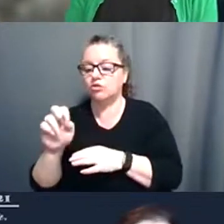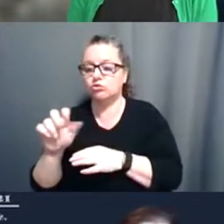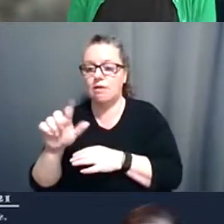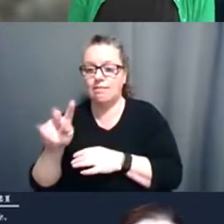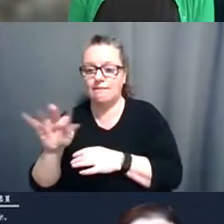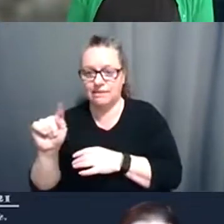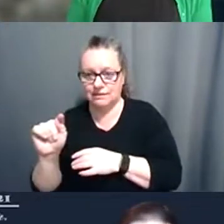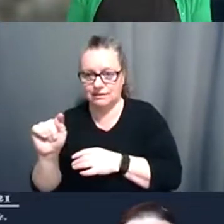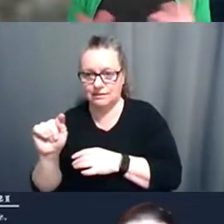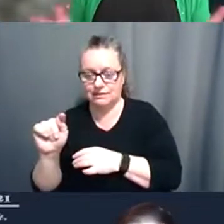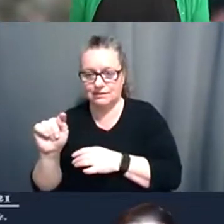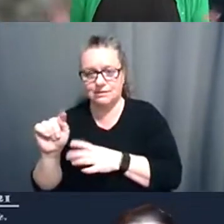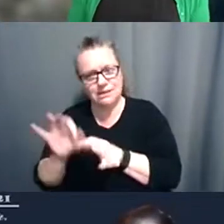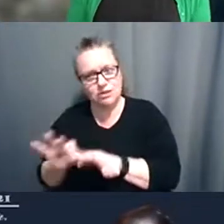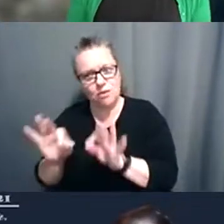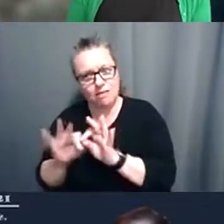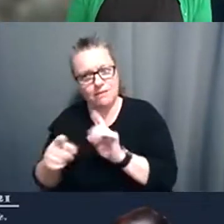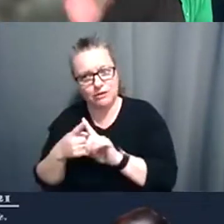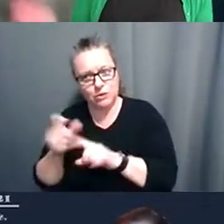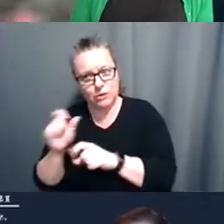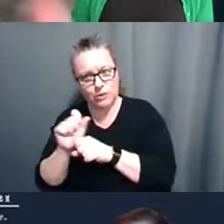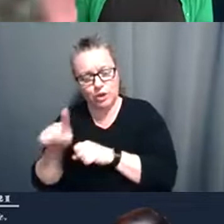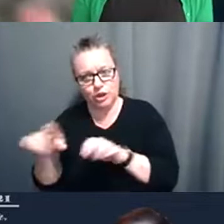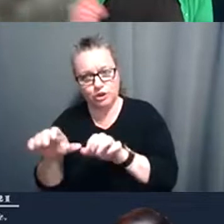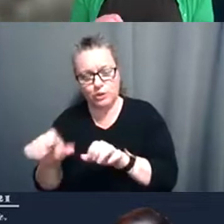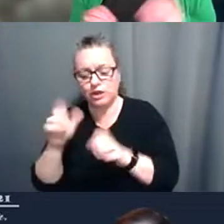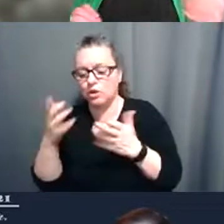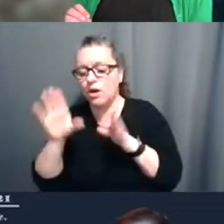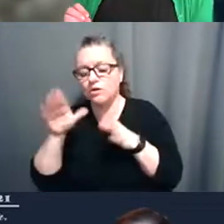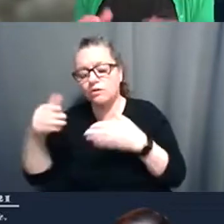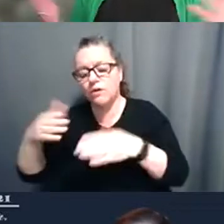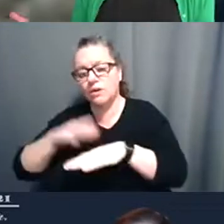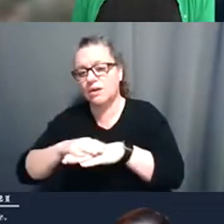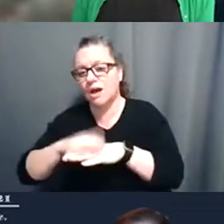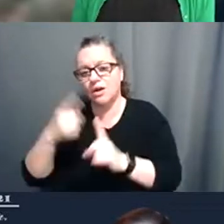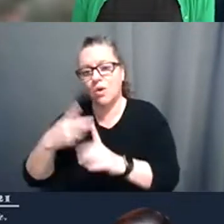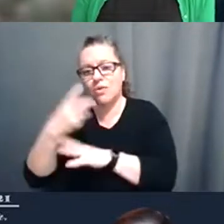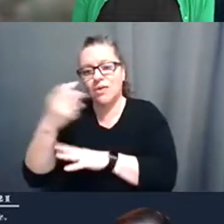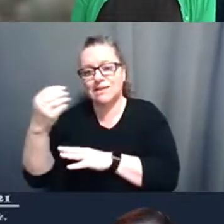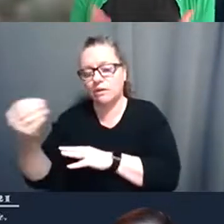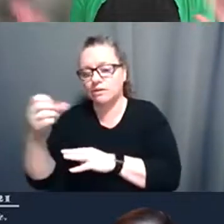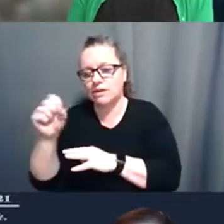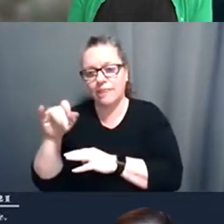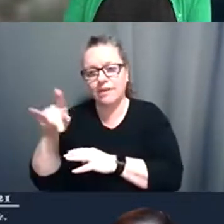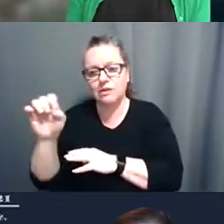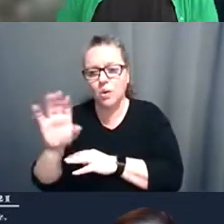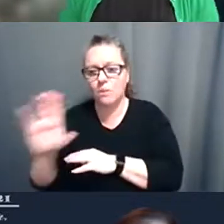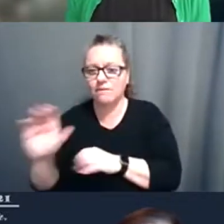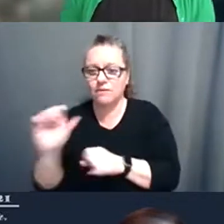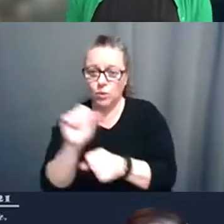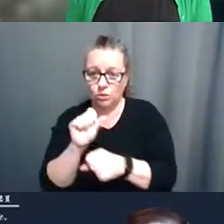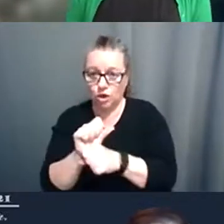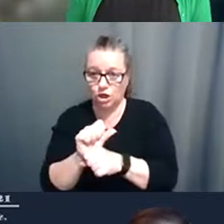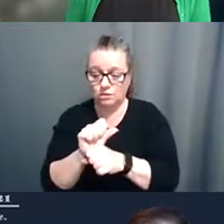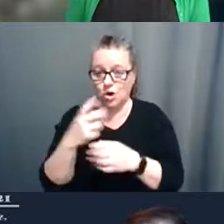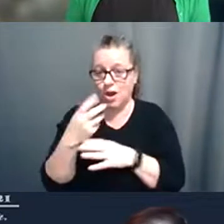you're doing? You wouldn't want to focus on a goal that's outside the scope of your work or outside the scope of